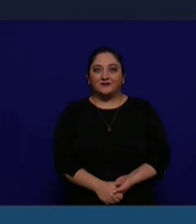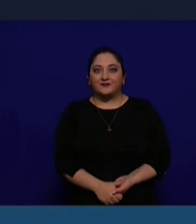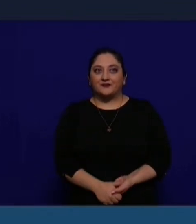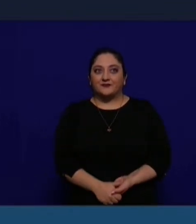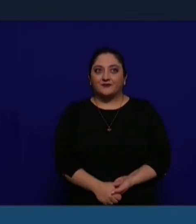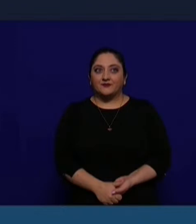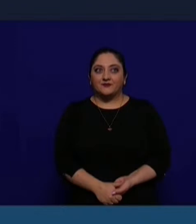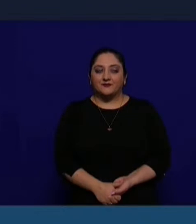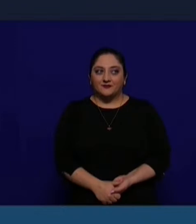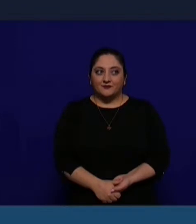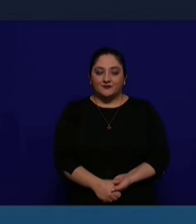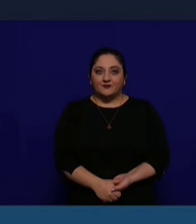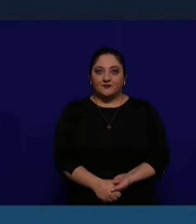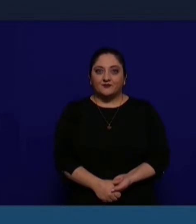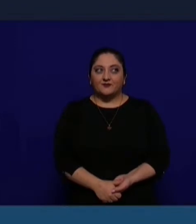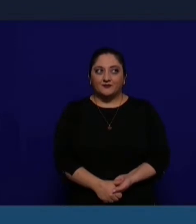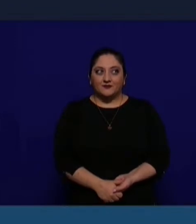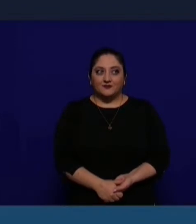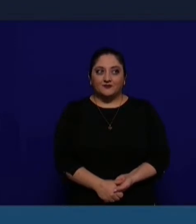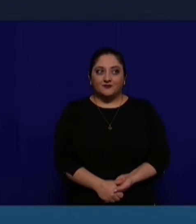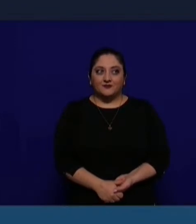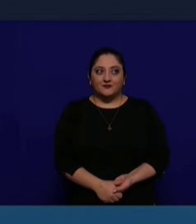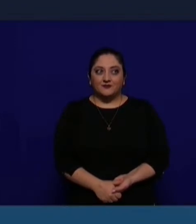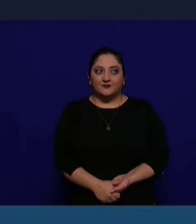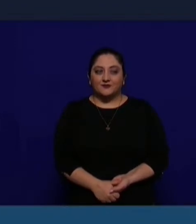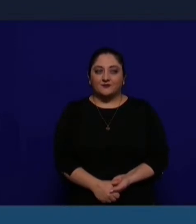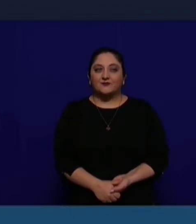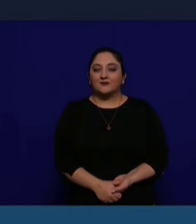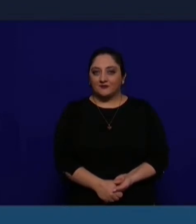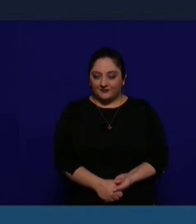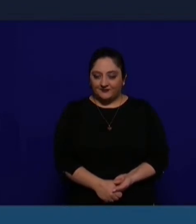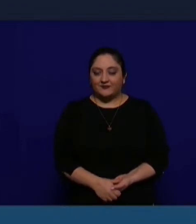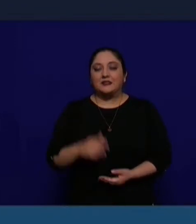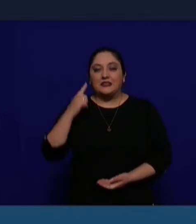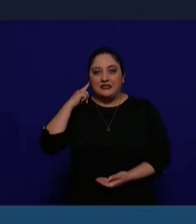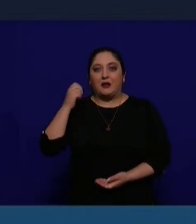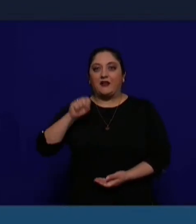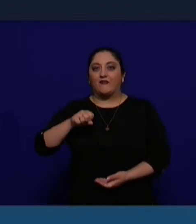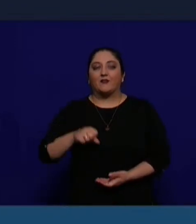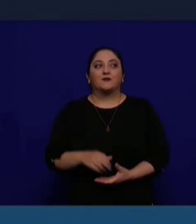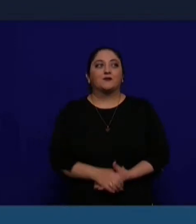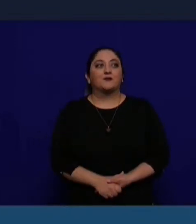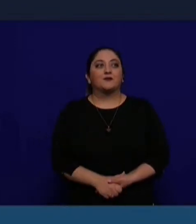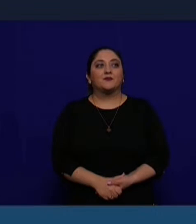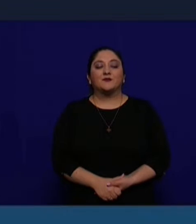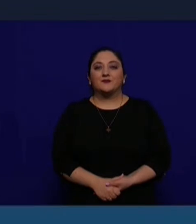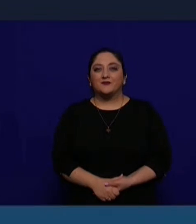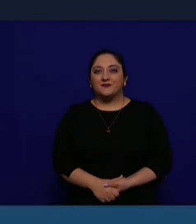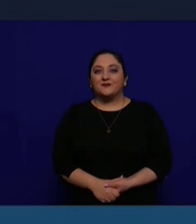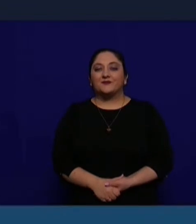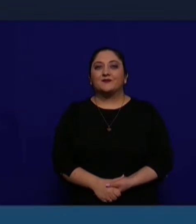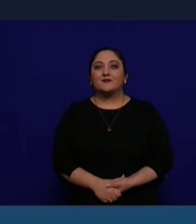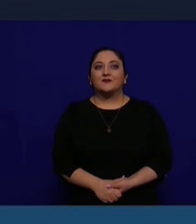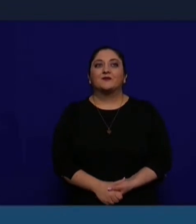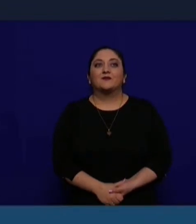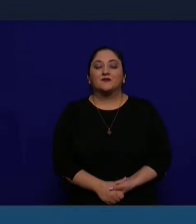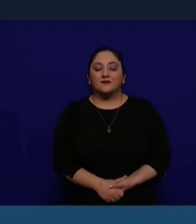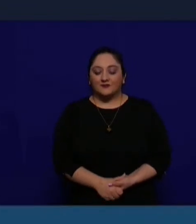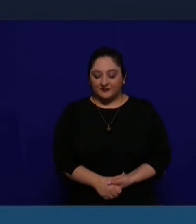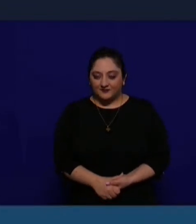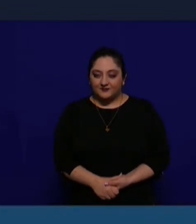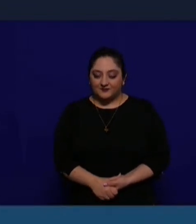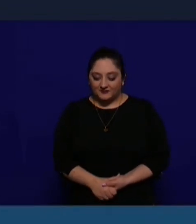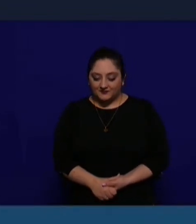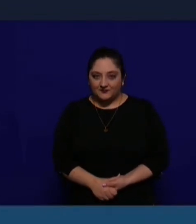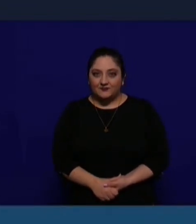Hello, can you hear me now? Eva. Hi. Sorry, good afternoon, Professor Gauci. Mela, I